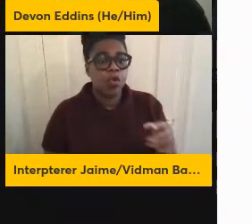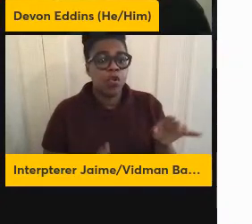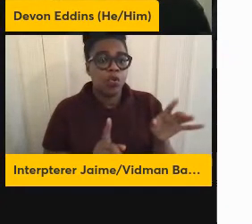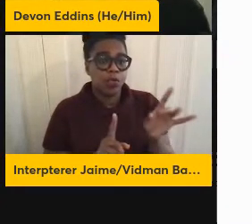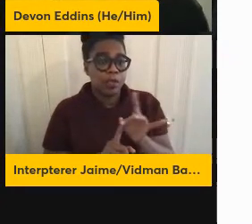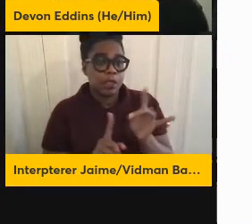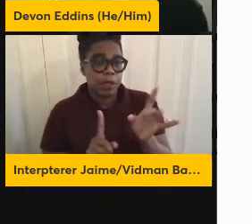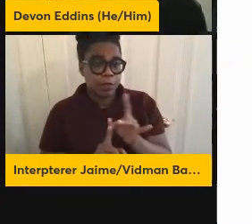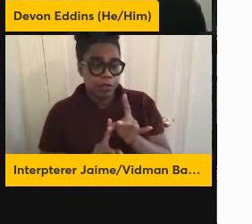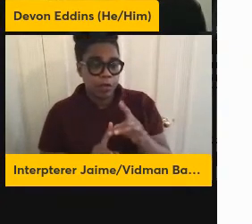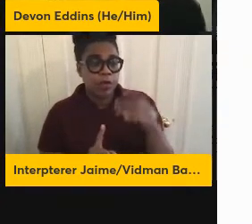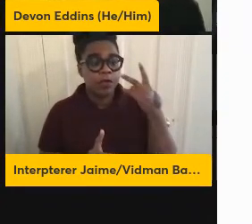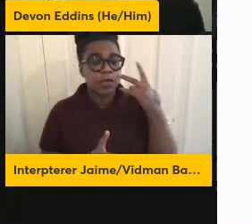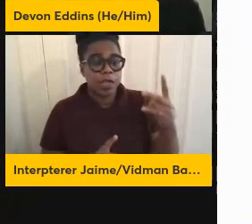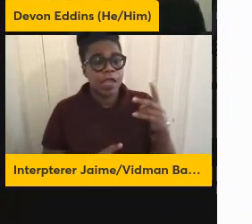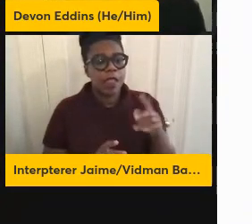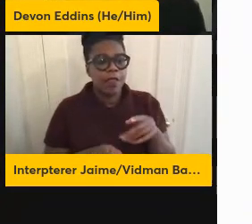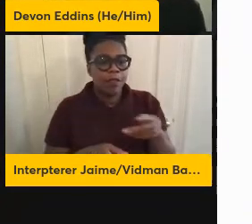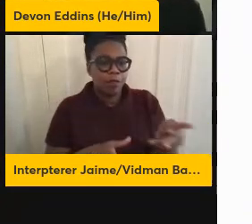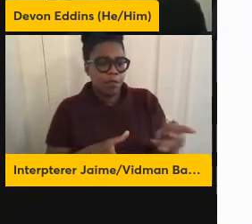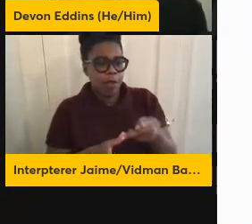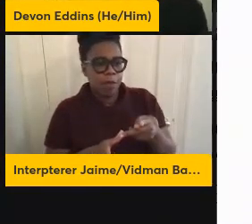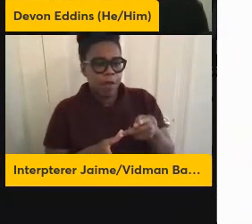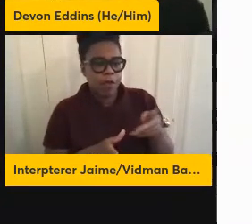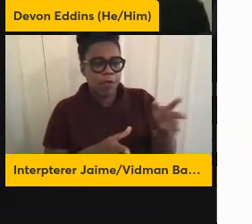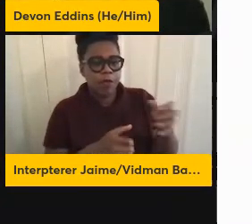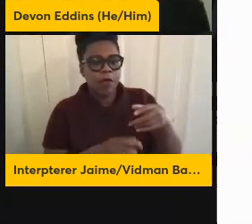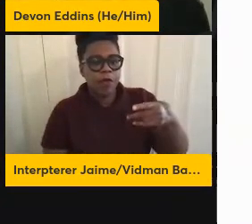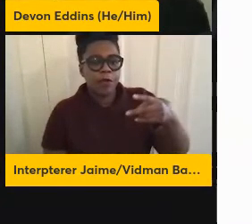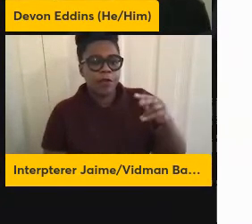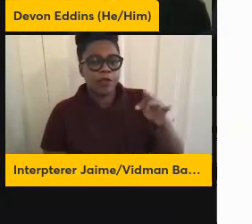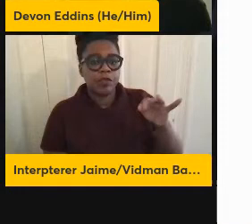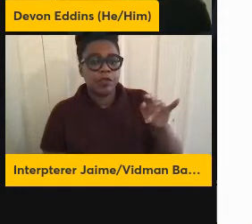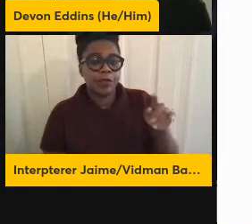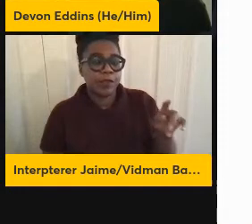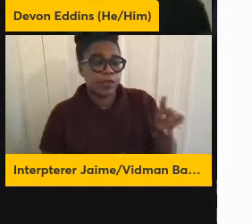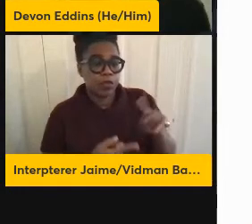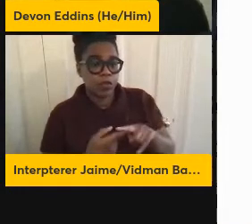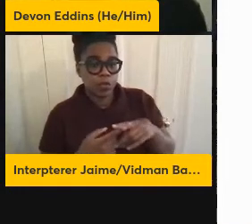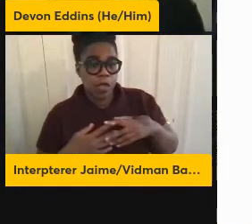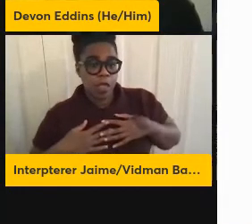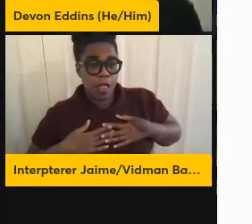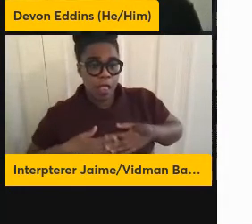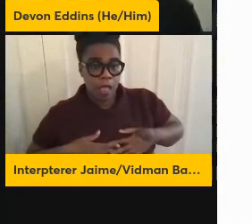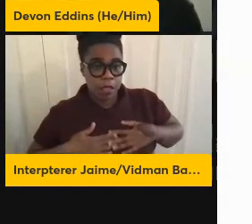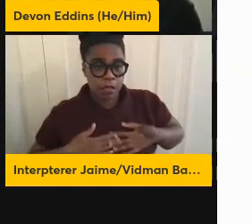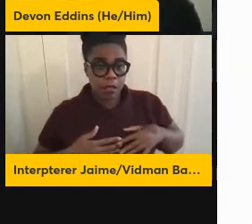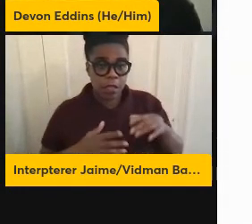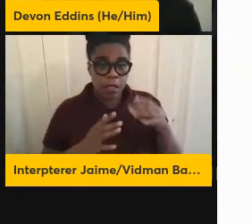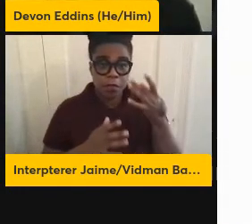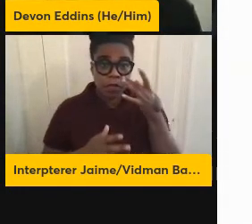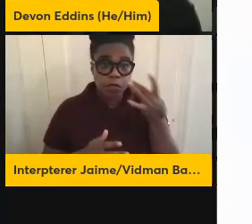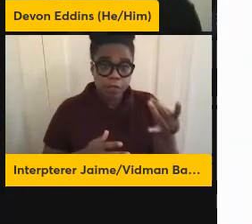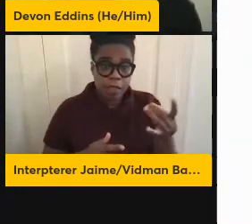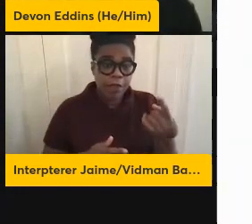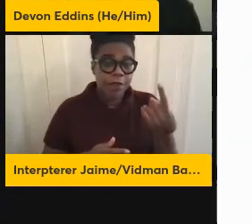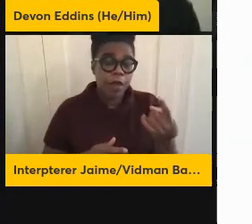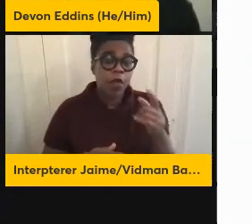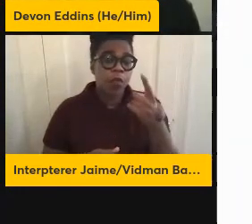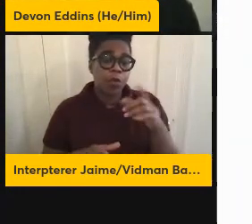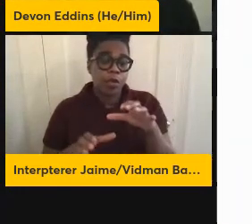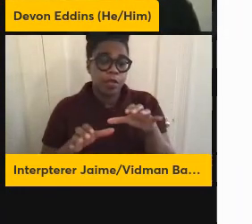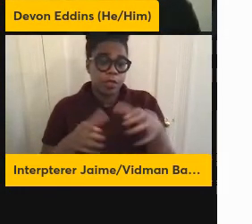as the primary recruitment axis for lungs or for neutrophils to the lung. And interestingly, we found only one subset